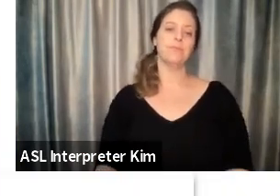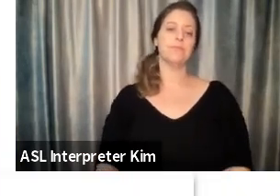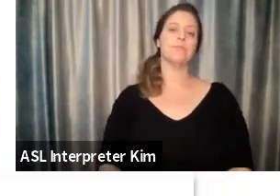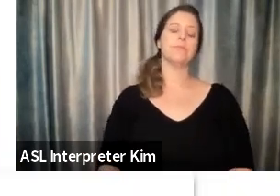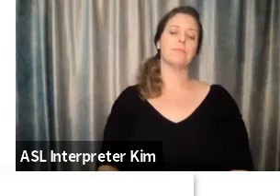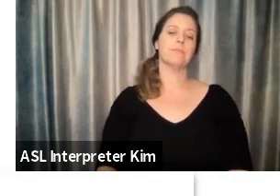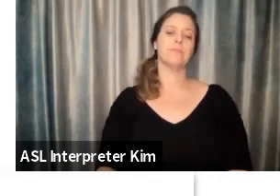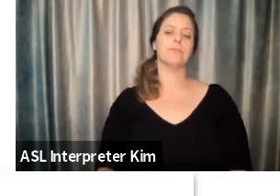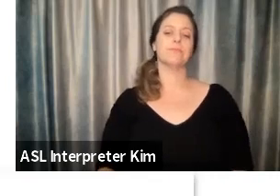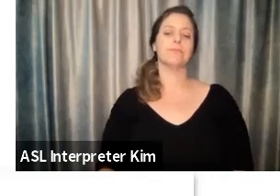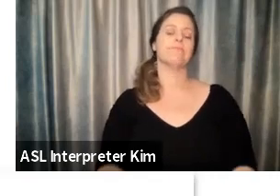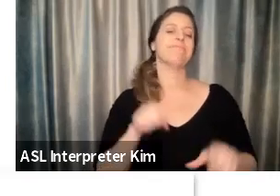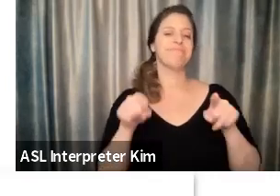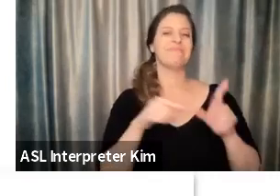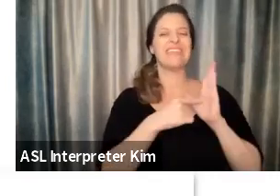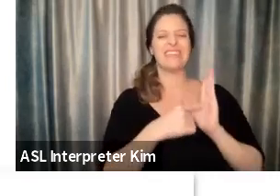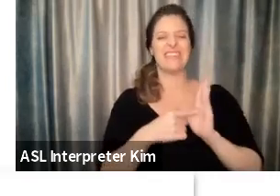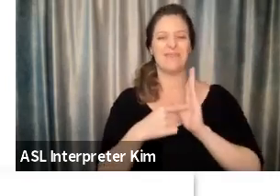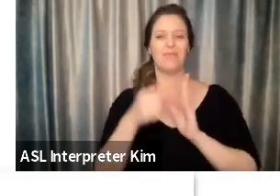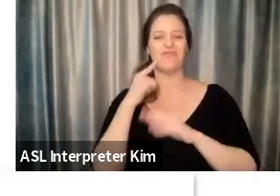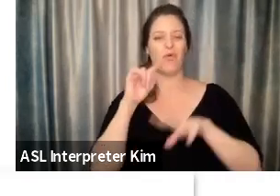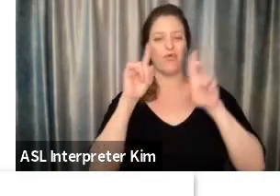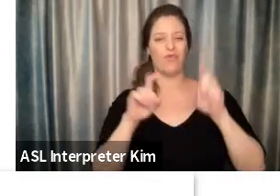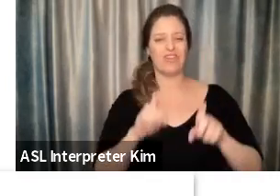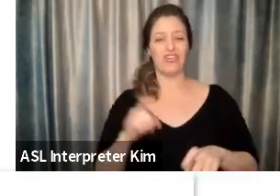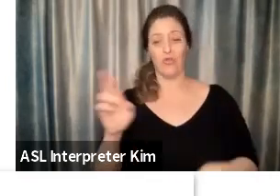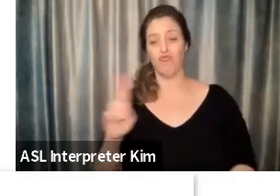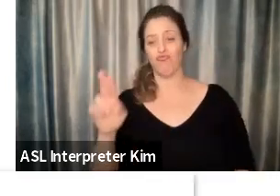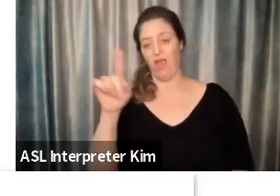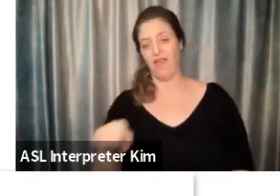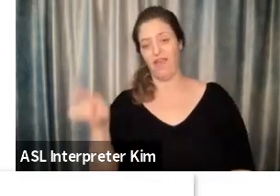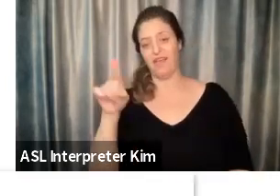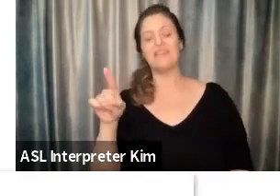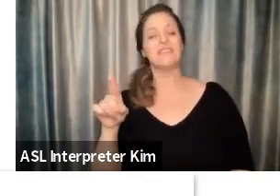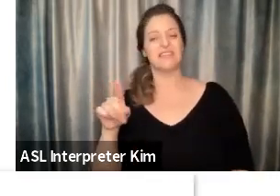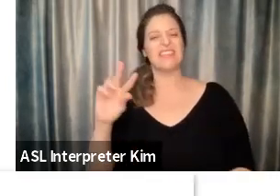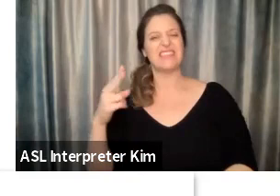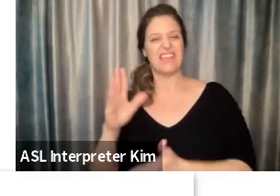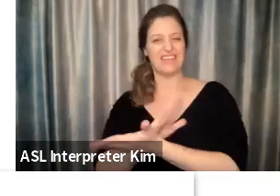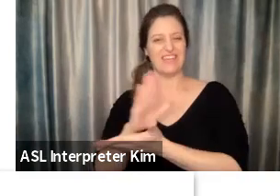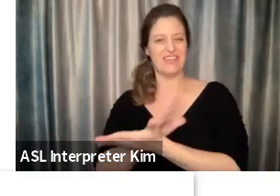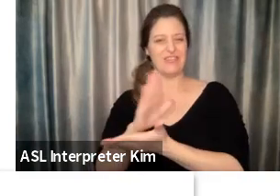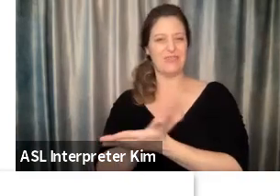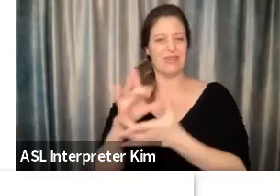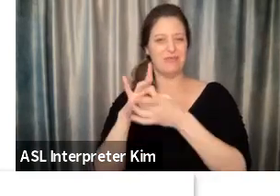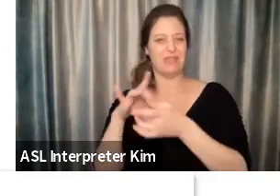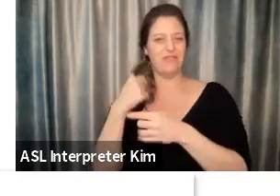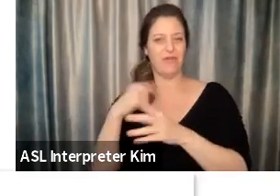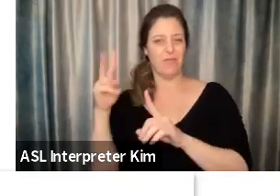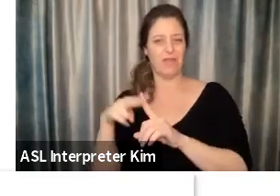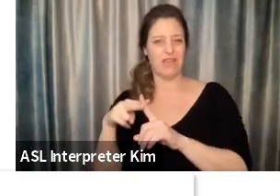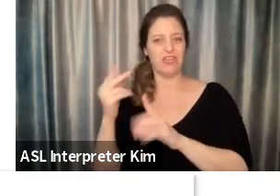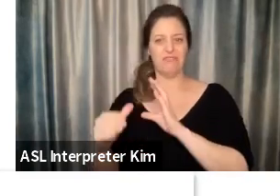These are examples of what the questionnaire looks like on the right-hand side, which would be the second document from the application that would be turned into